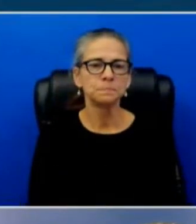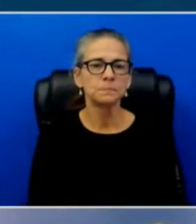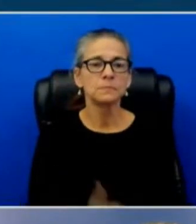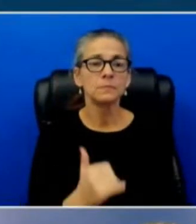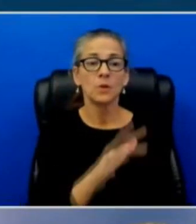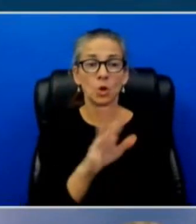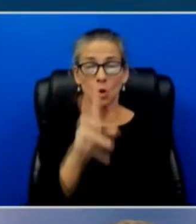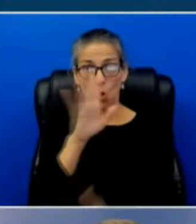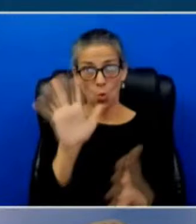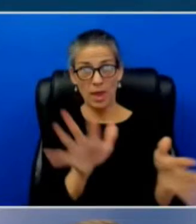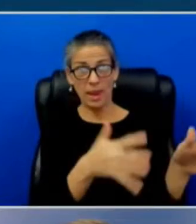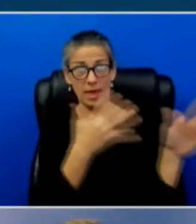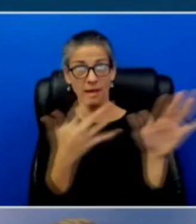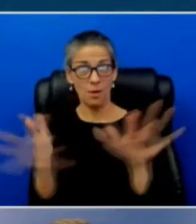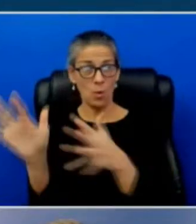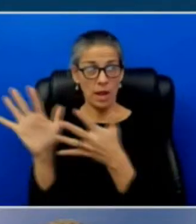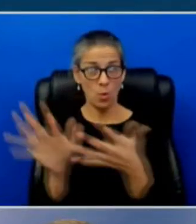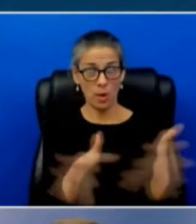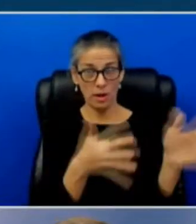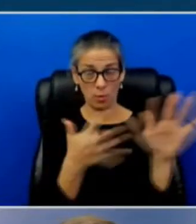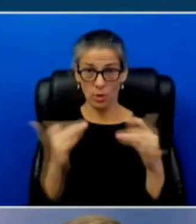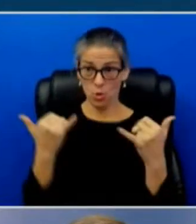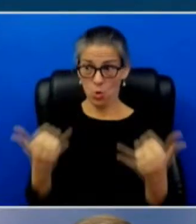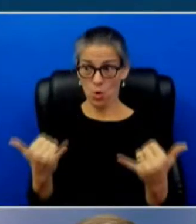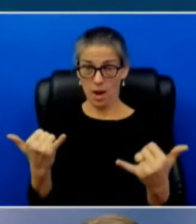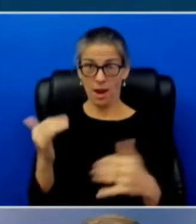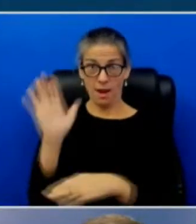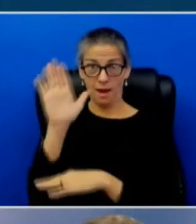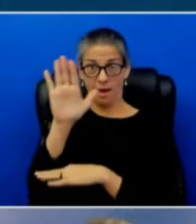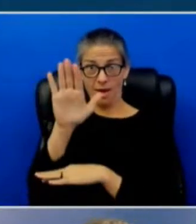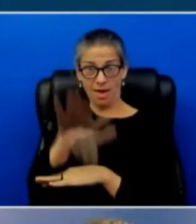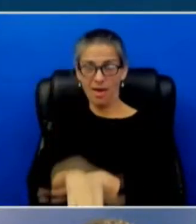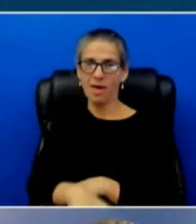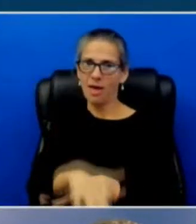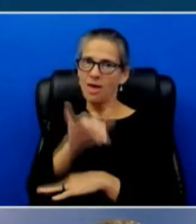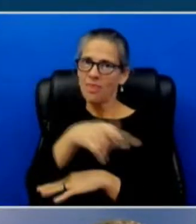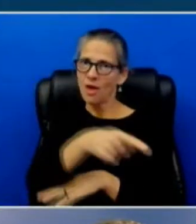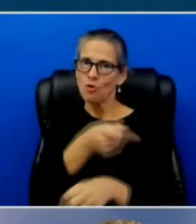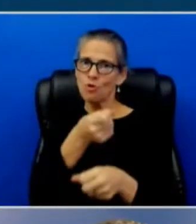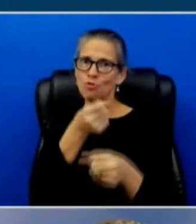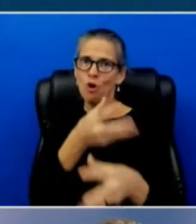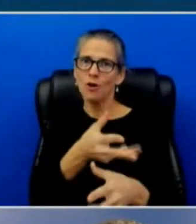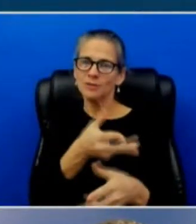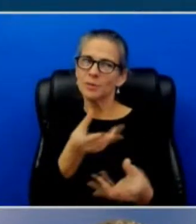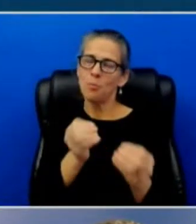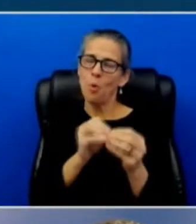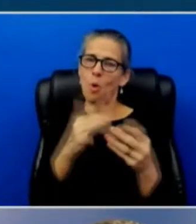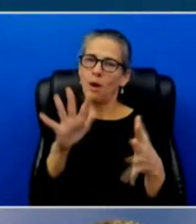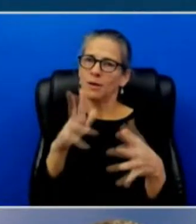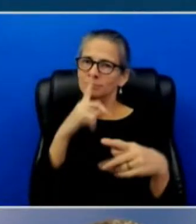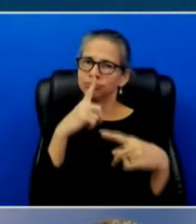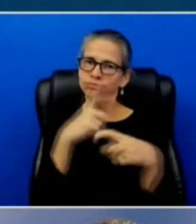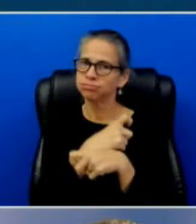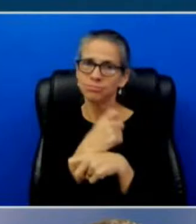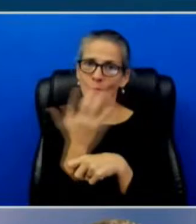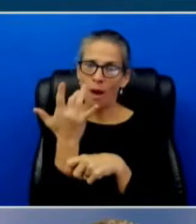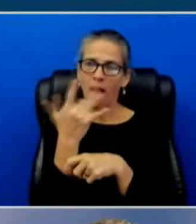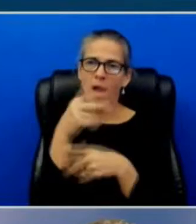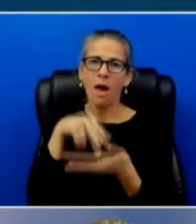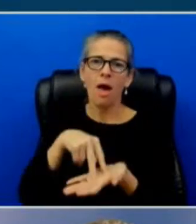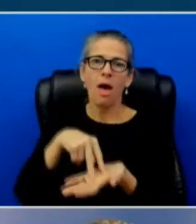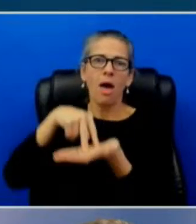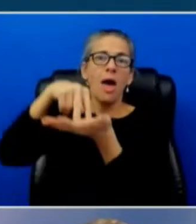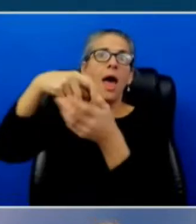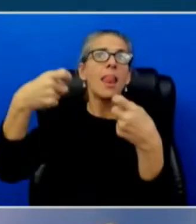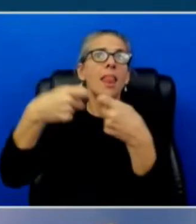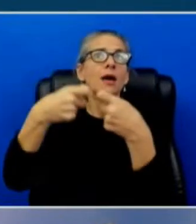So throughout today, this is going to complicate the work of our utility companies, certainly tapering off a little